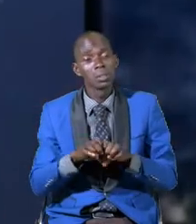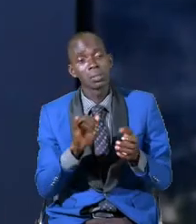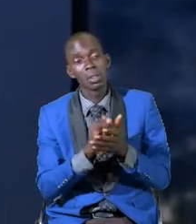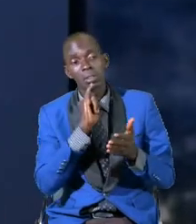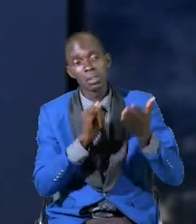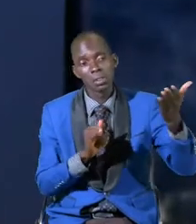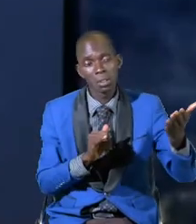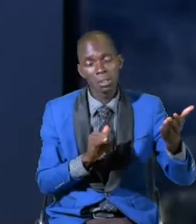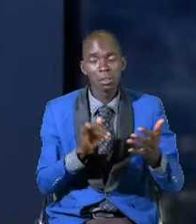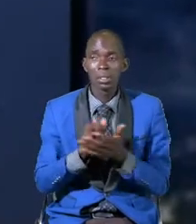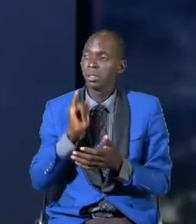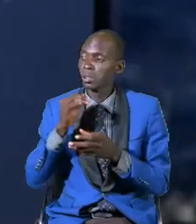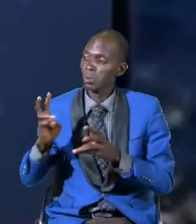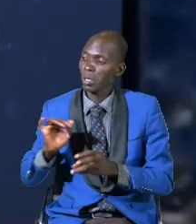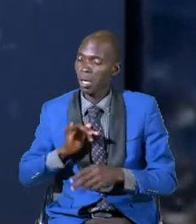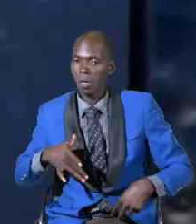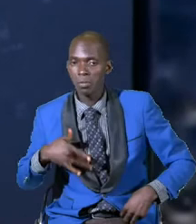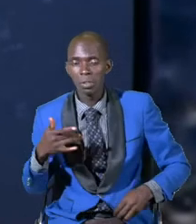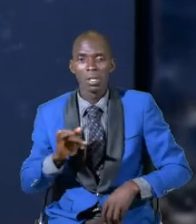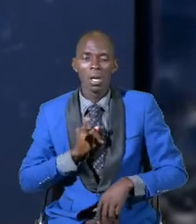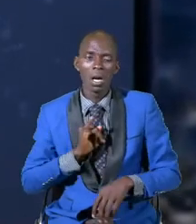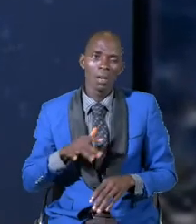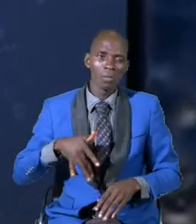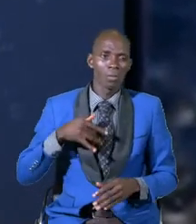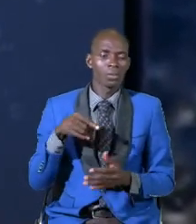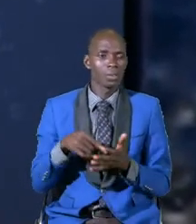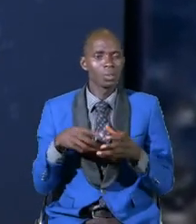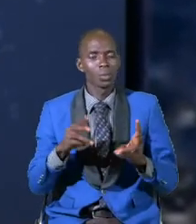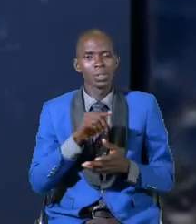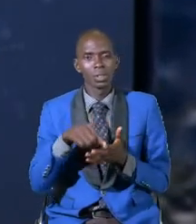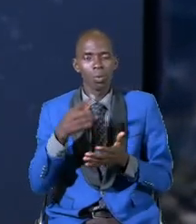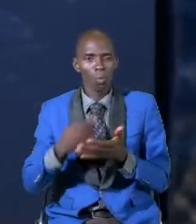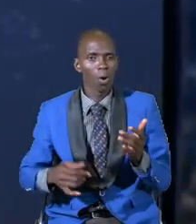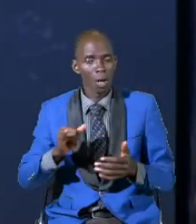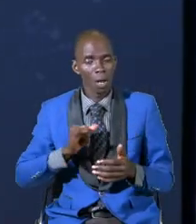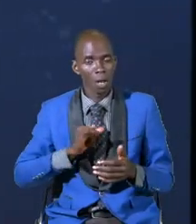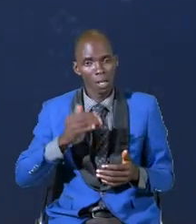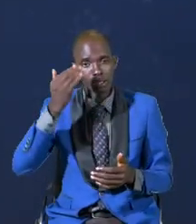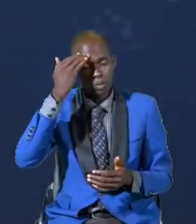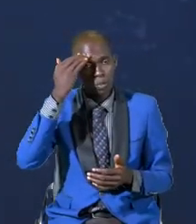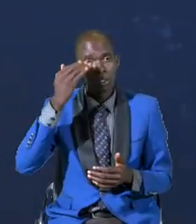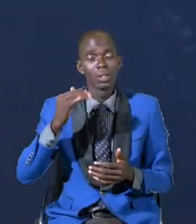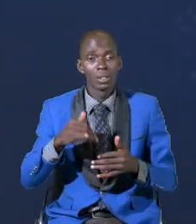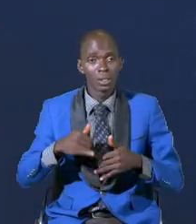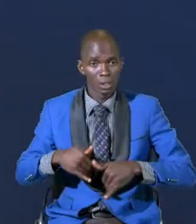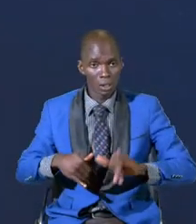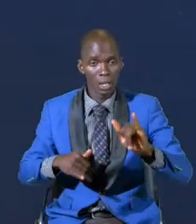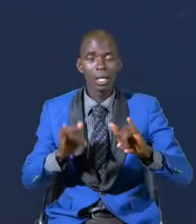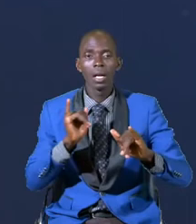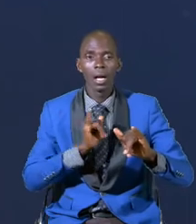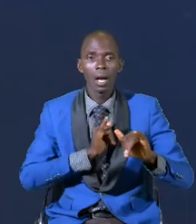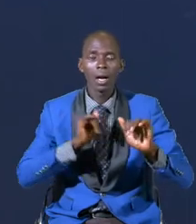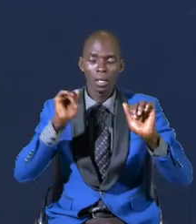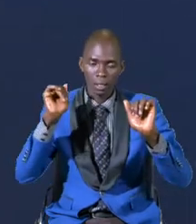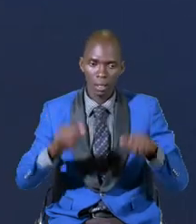I feel, even though I feel this is what I perceive, yet I can cope.